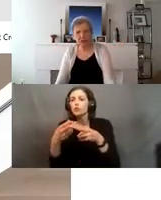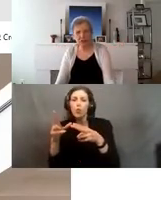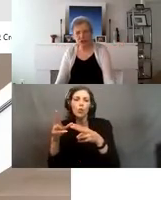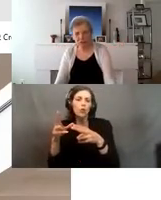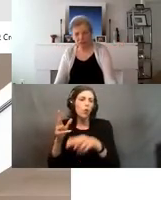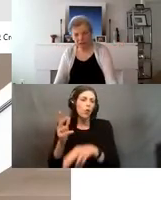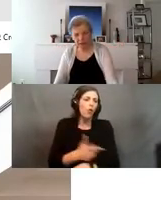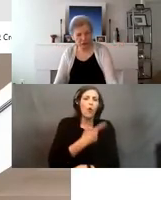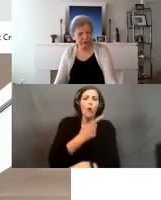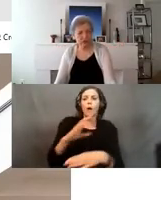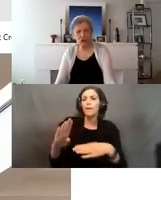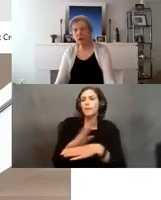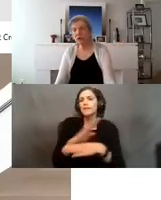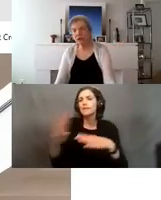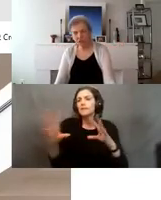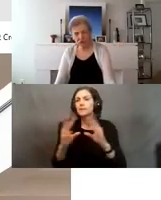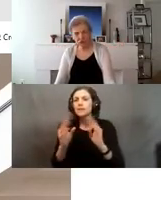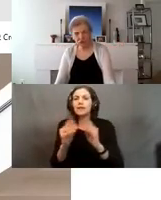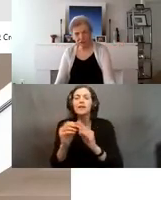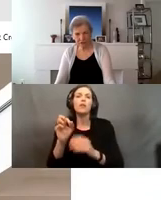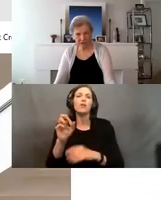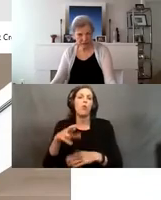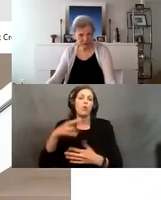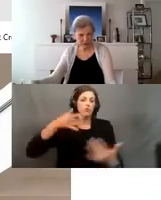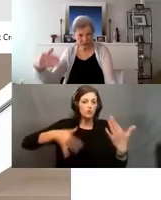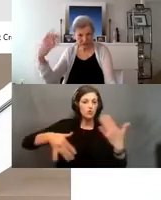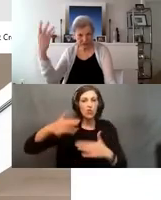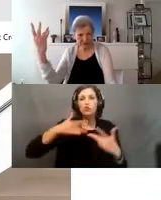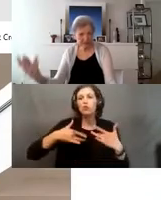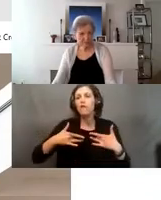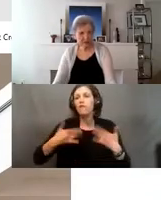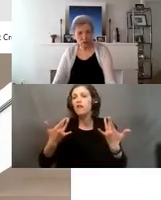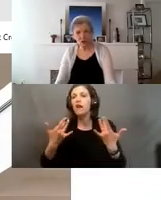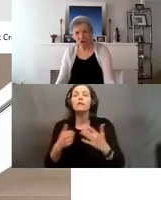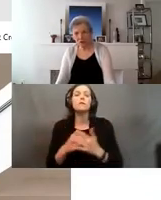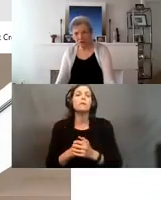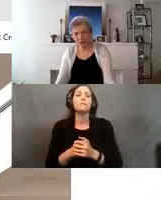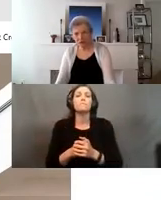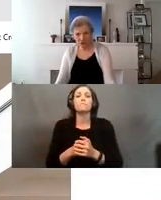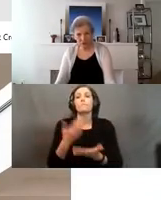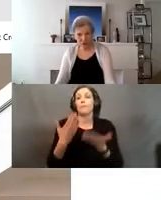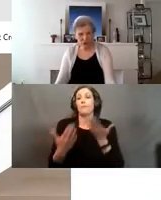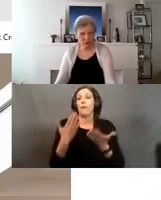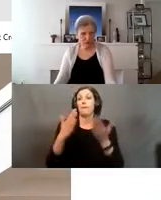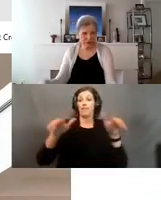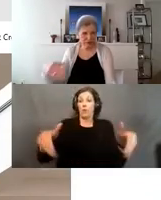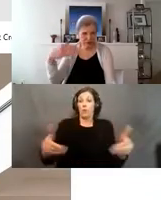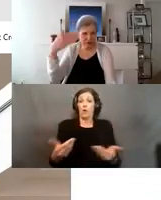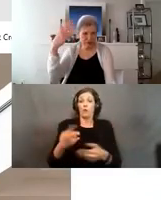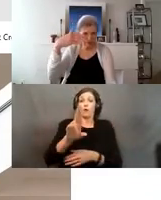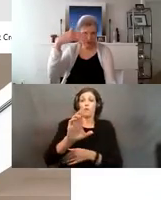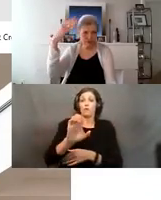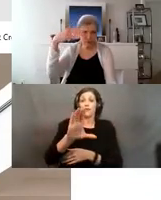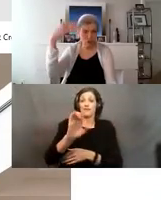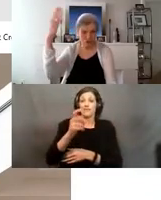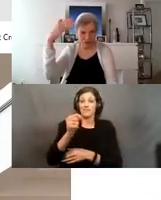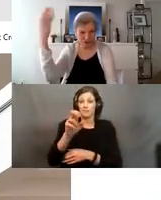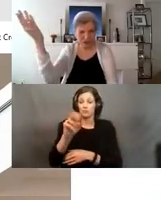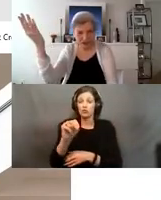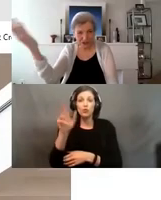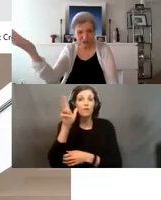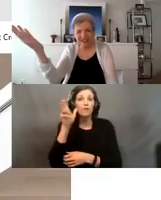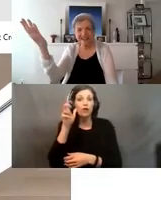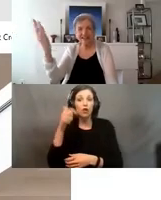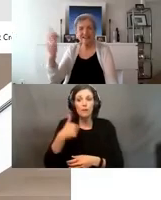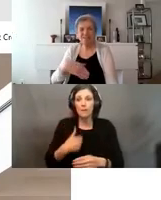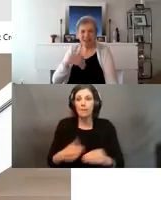business meeting, or if it's only a social event, let's say at the welcoming reception. probably have heard me more than you